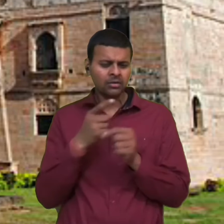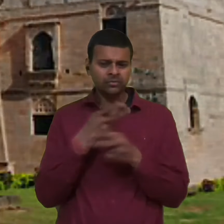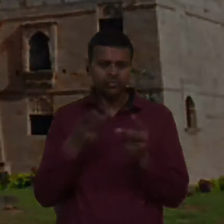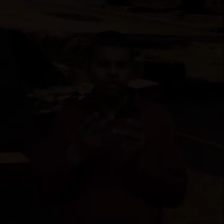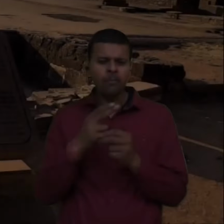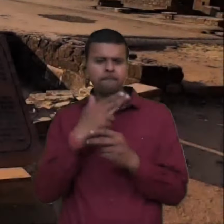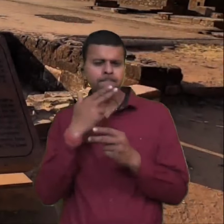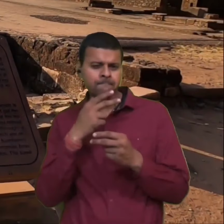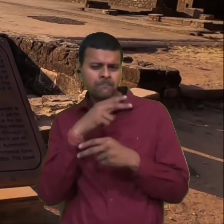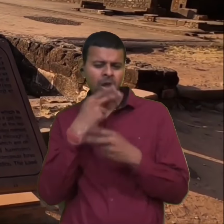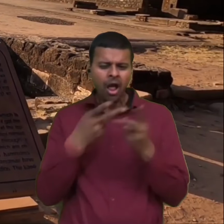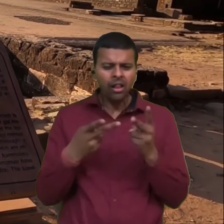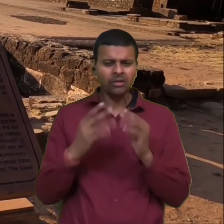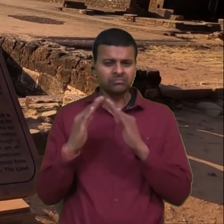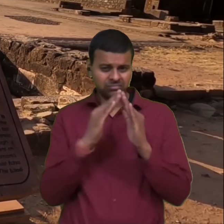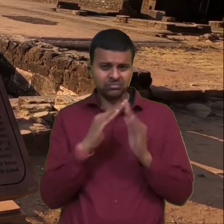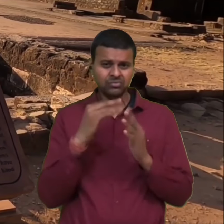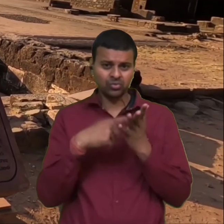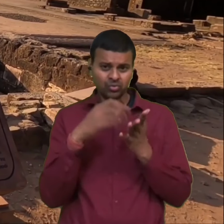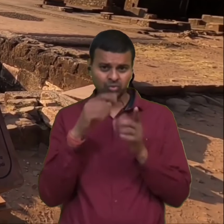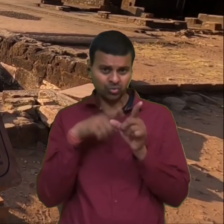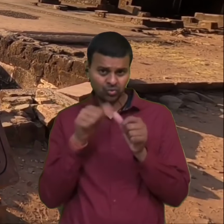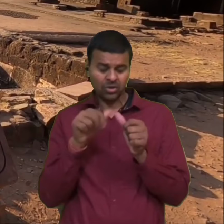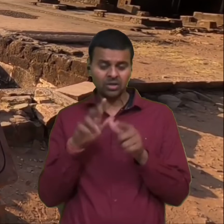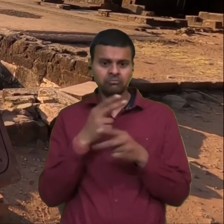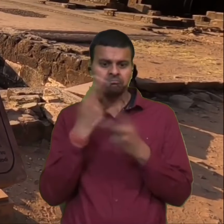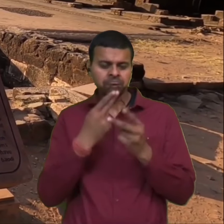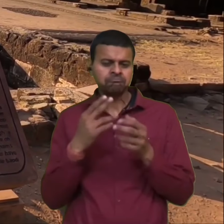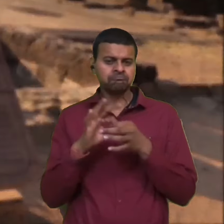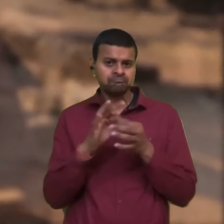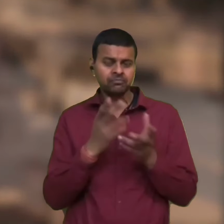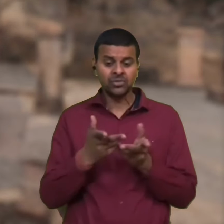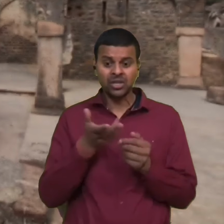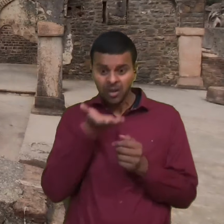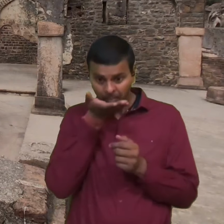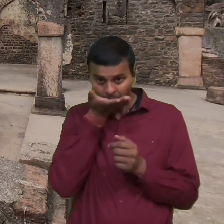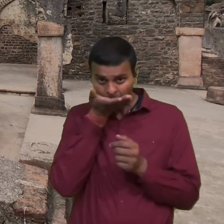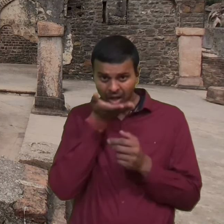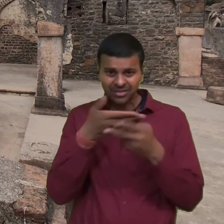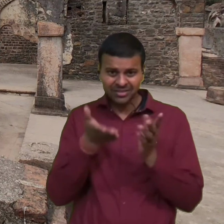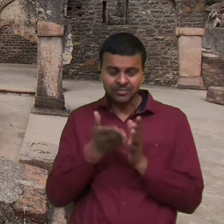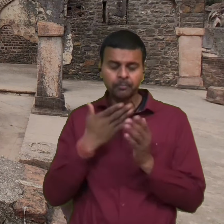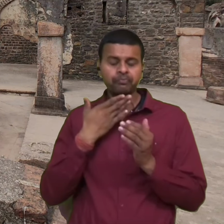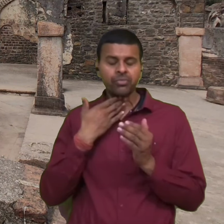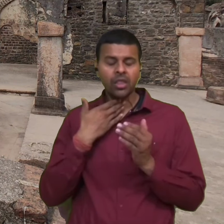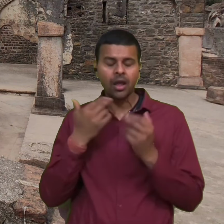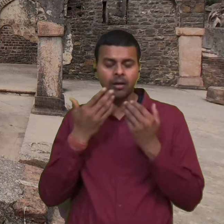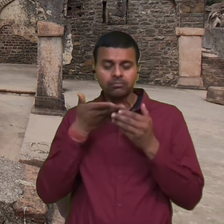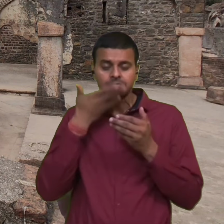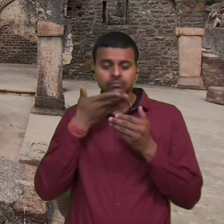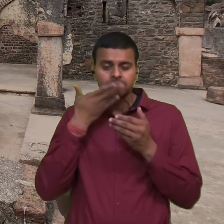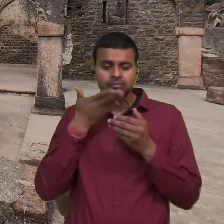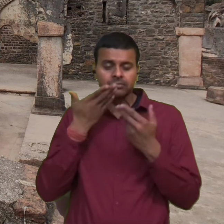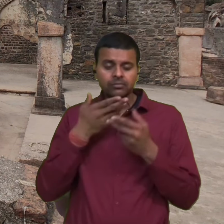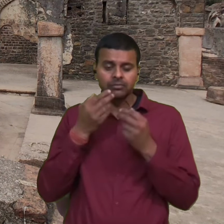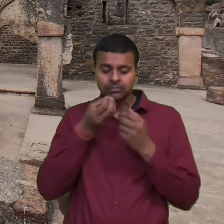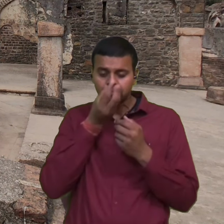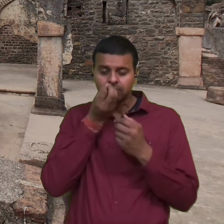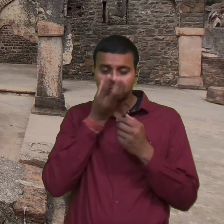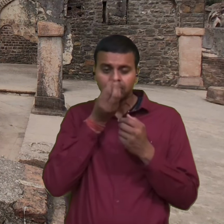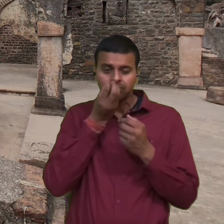Champa Baudi, within the ruins of the royal palace, is a step well called Champa Baudi, named because its